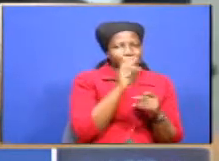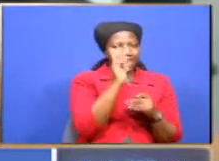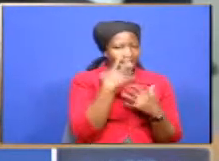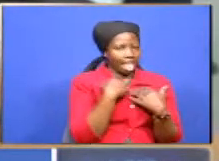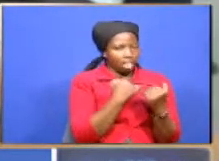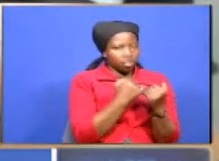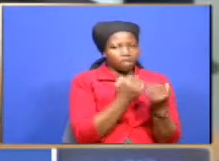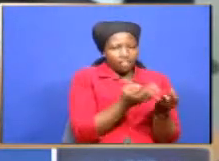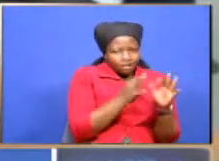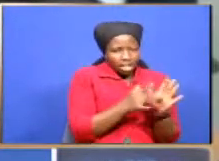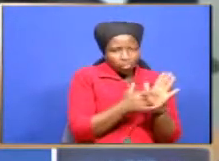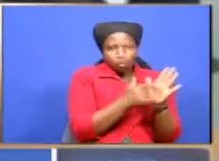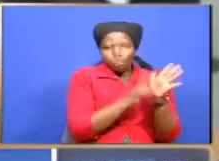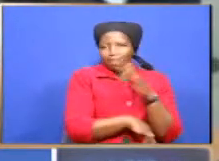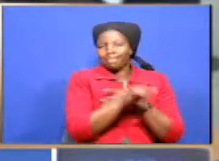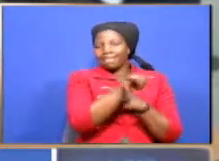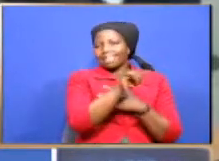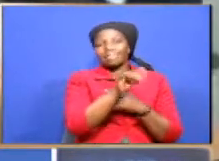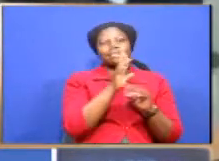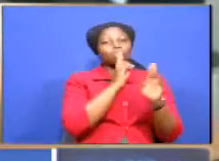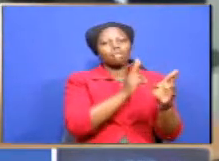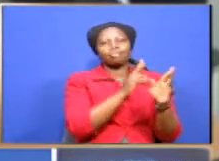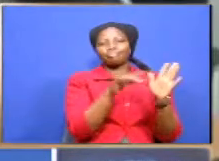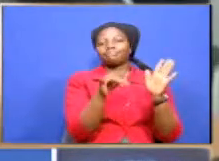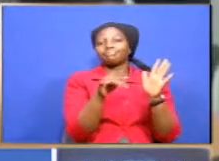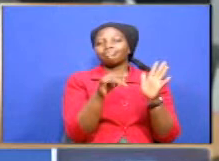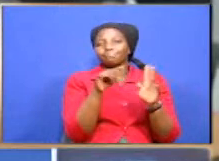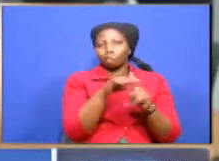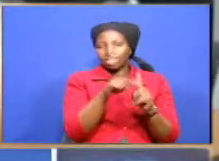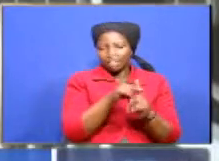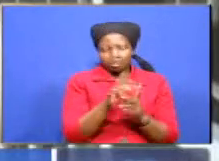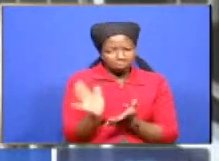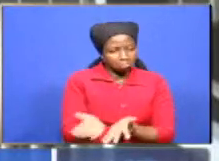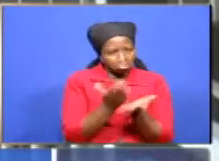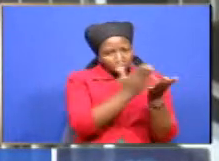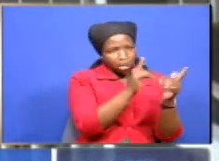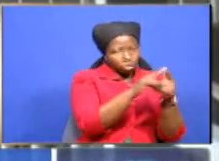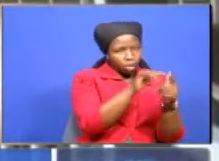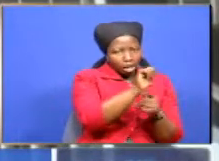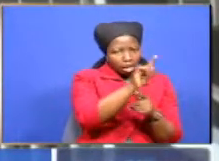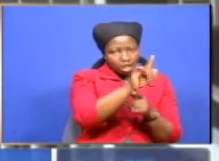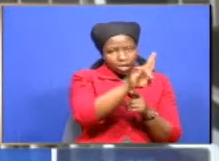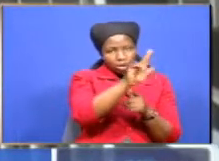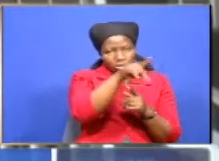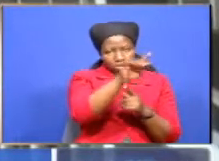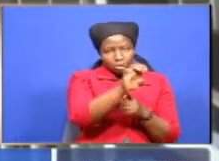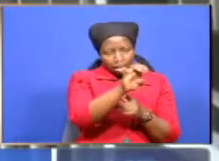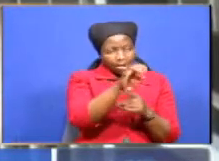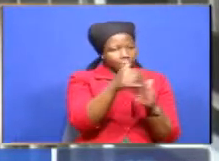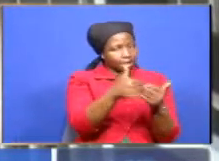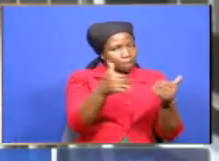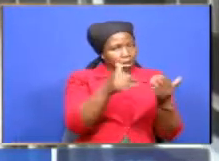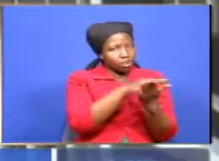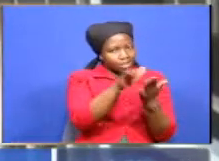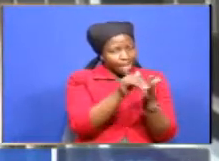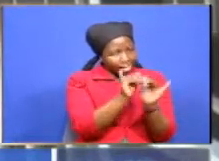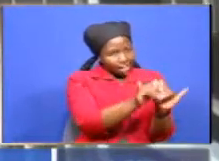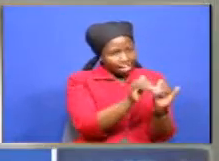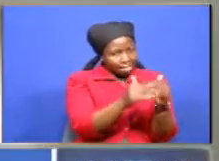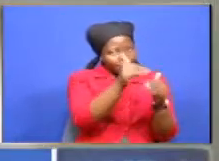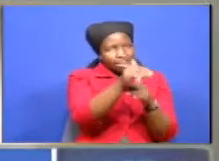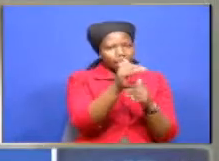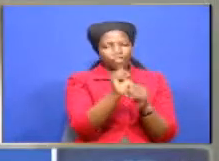results turned positive. The suspect was transferred to Alupe Quarantine Center, where he will remain for the next 14